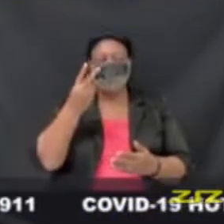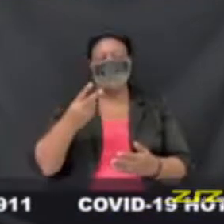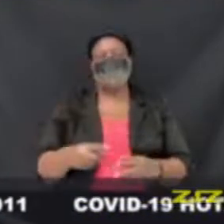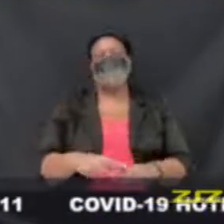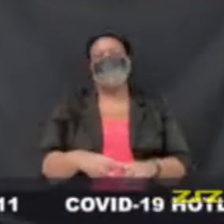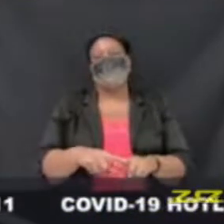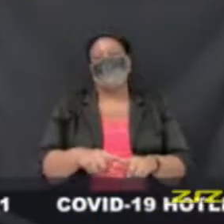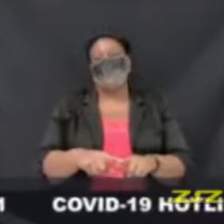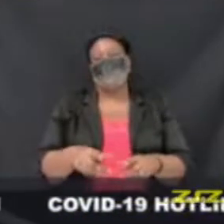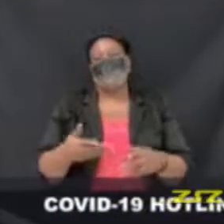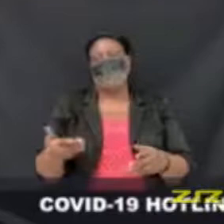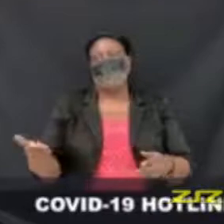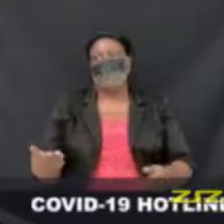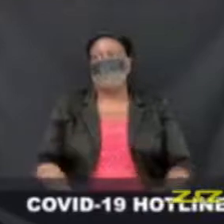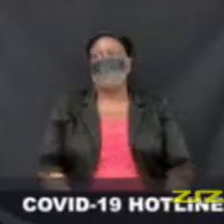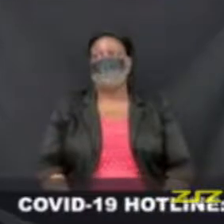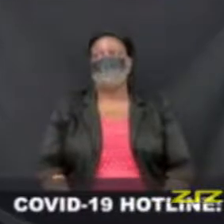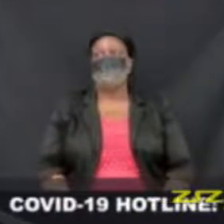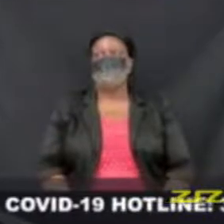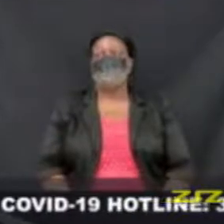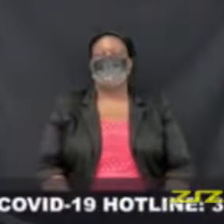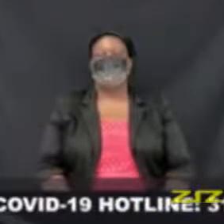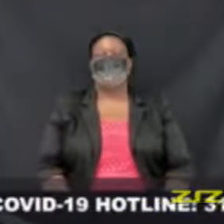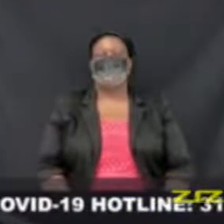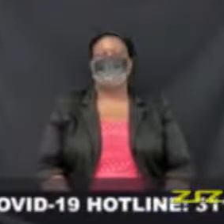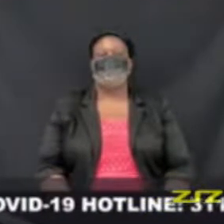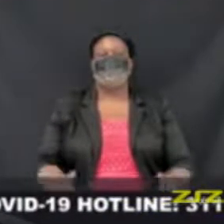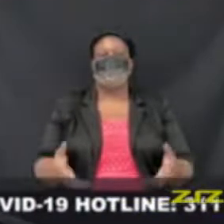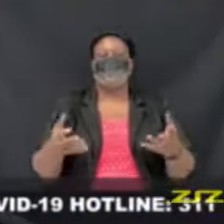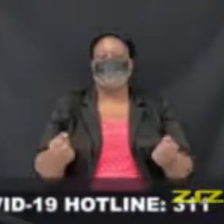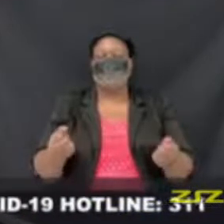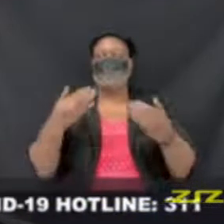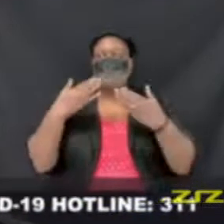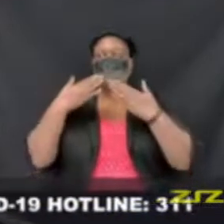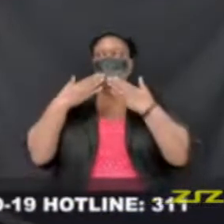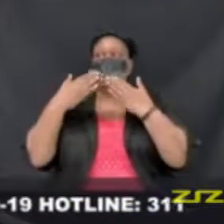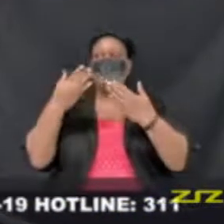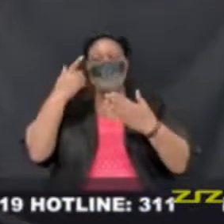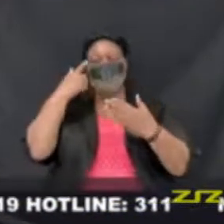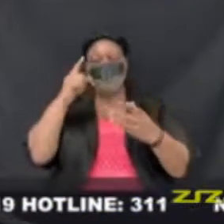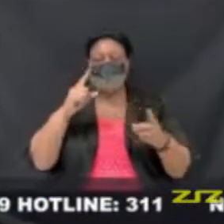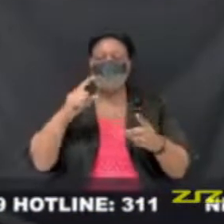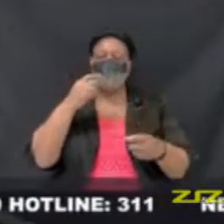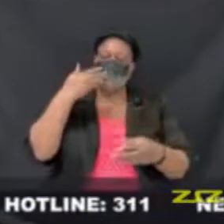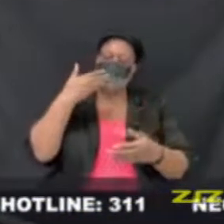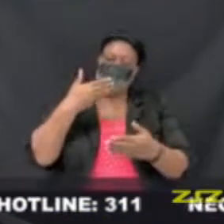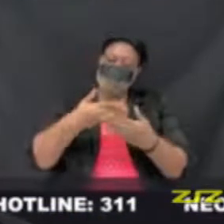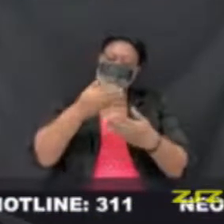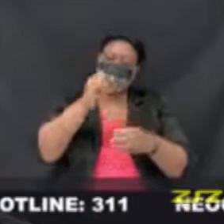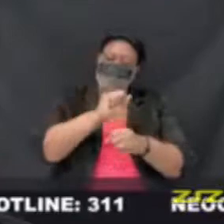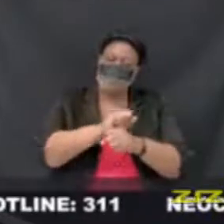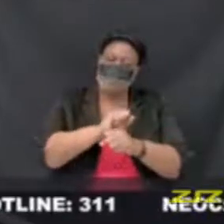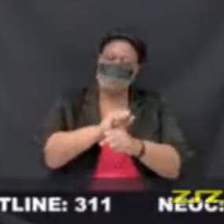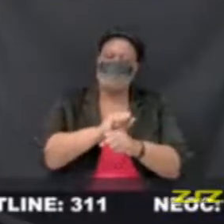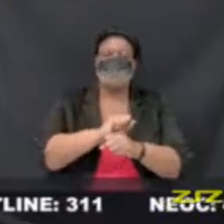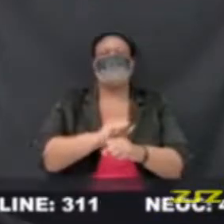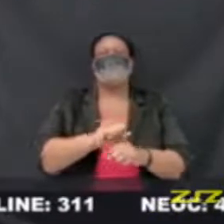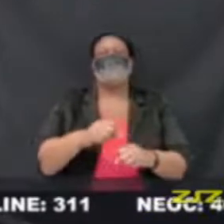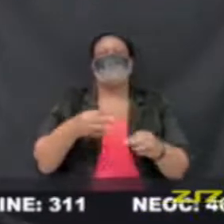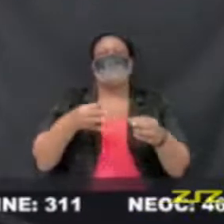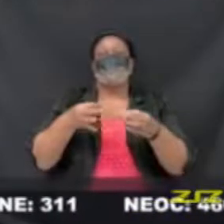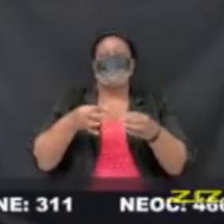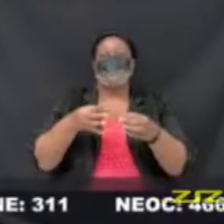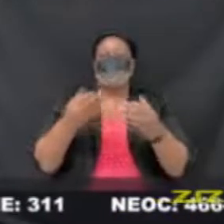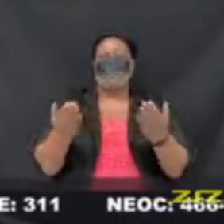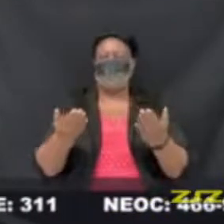means. Michelle, I think you've been doing a great job in the absence of Mr. Lesroy Williams. So I think we are grateful to